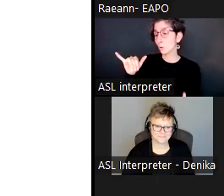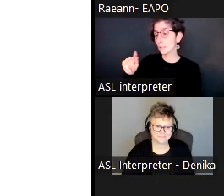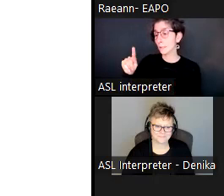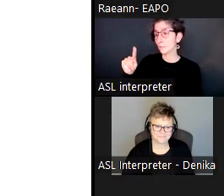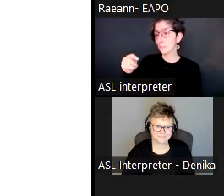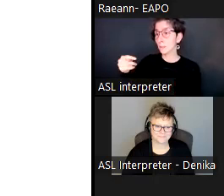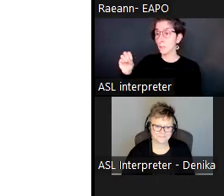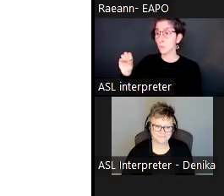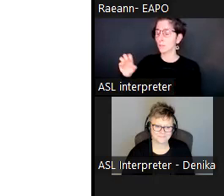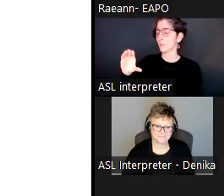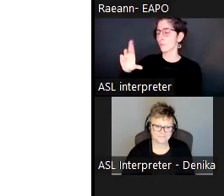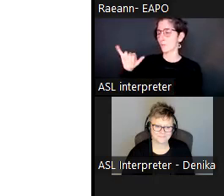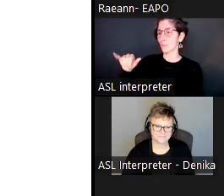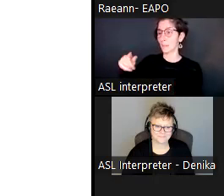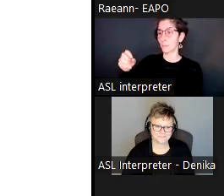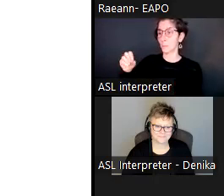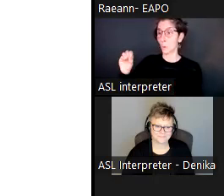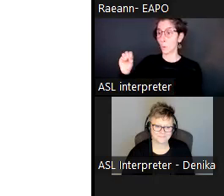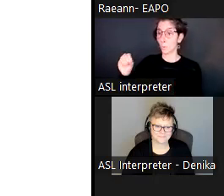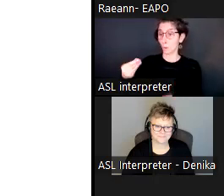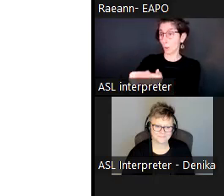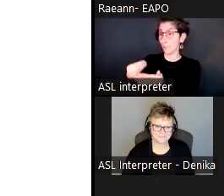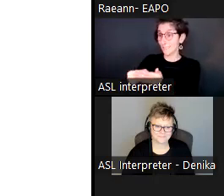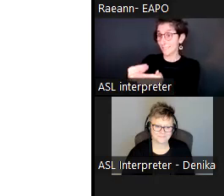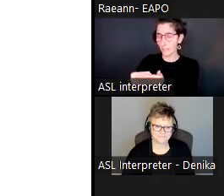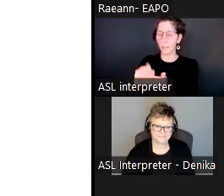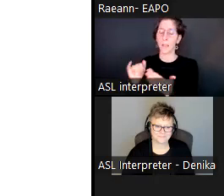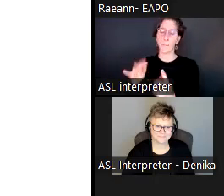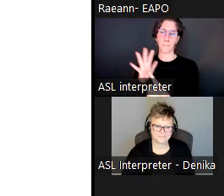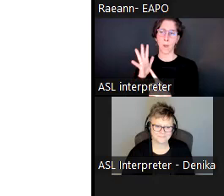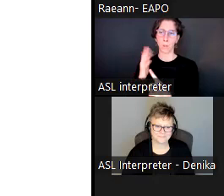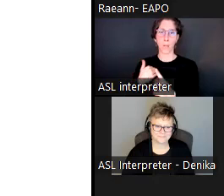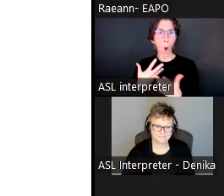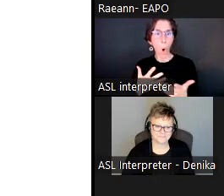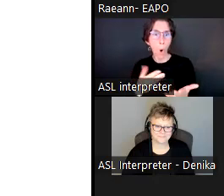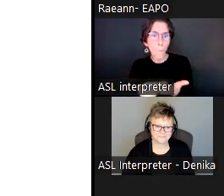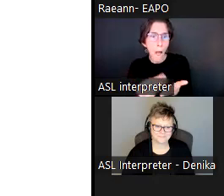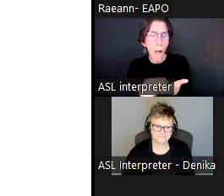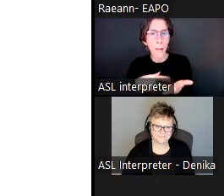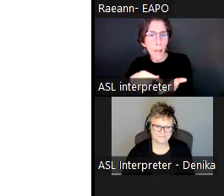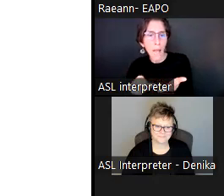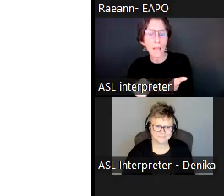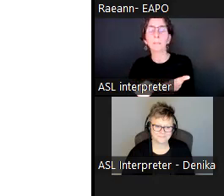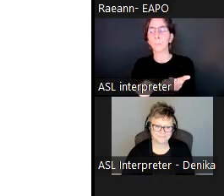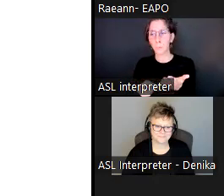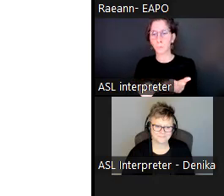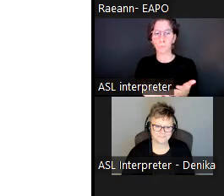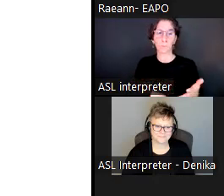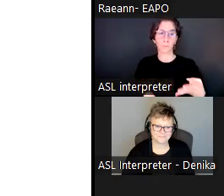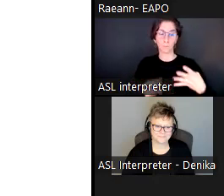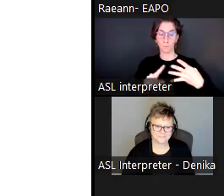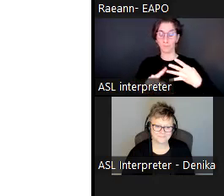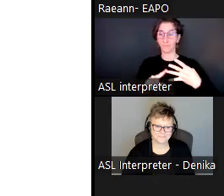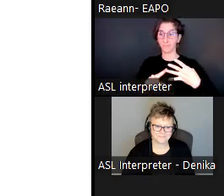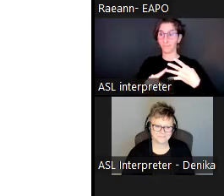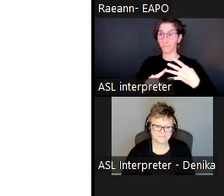very popular right now, and others. And then we have a compromised account. So